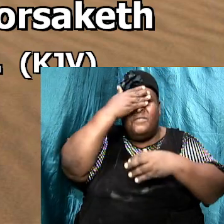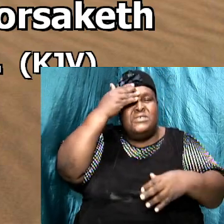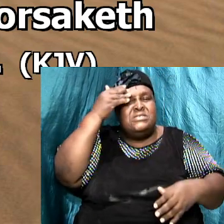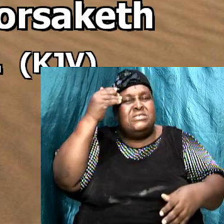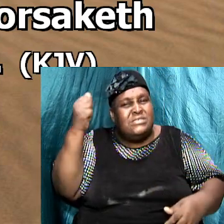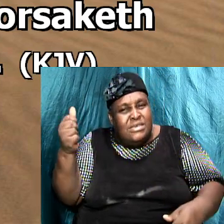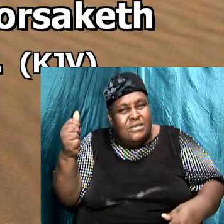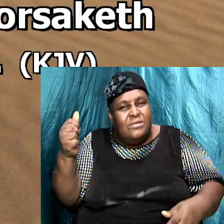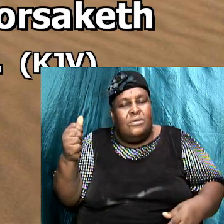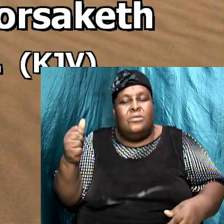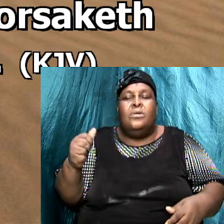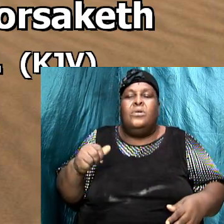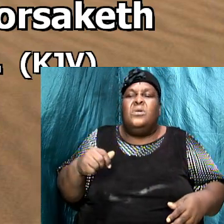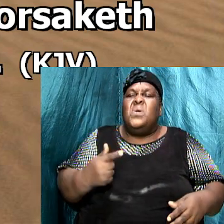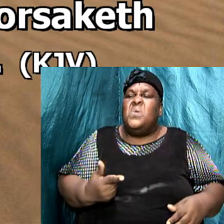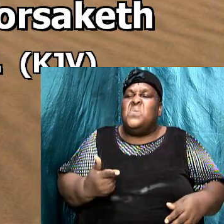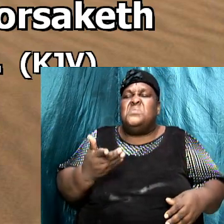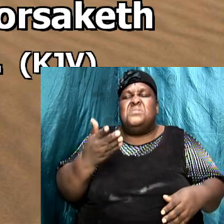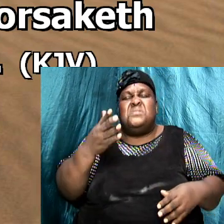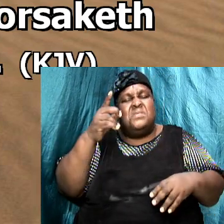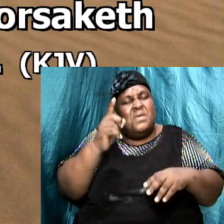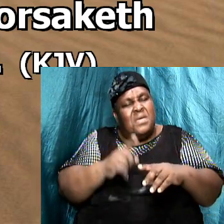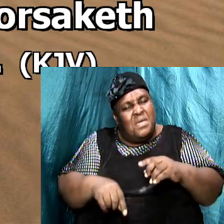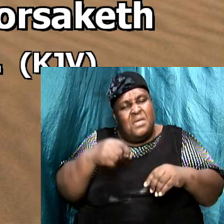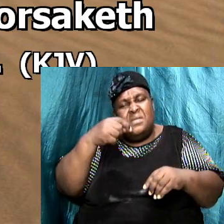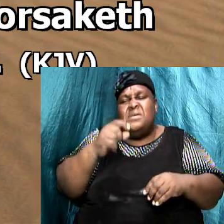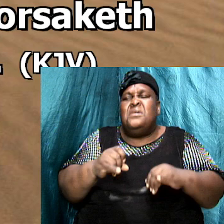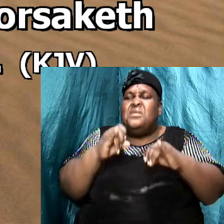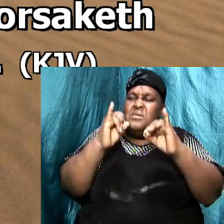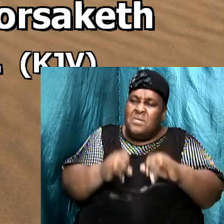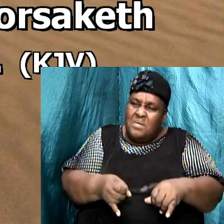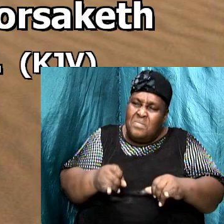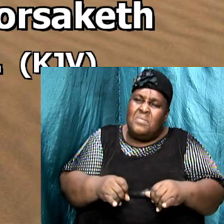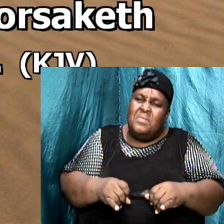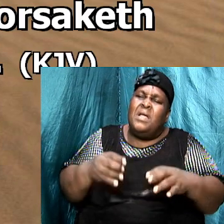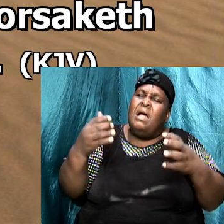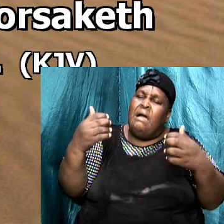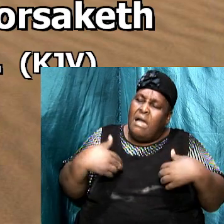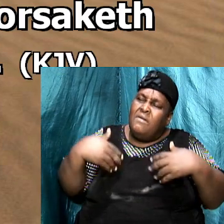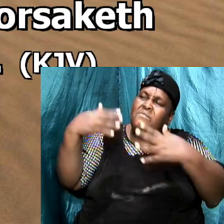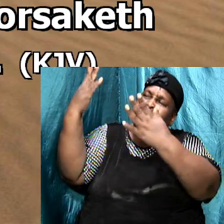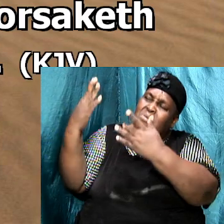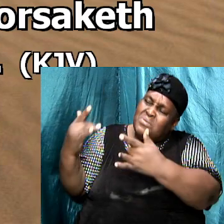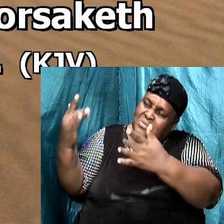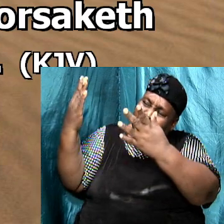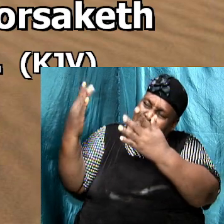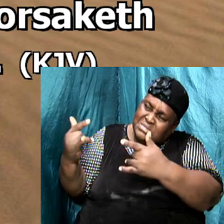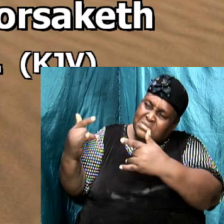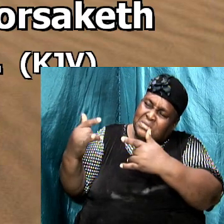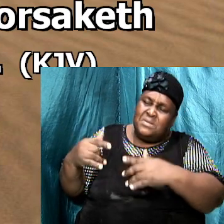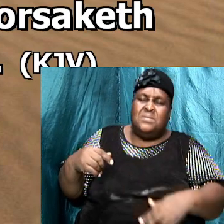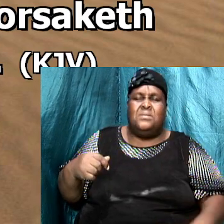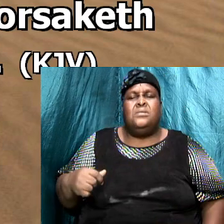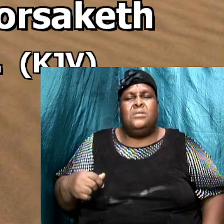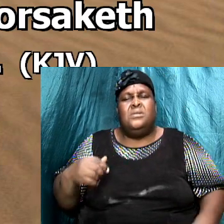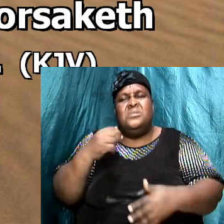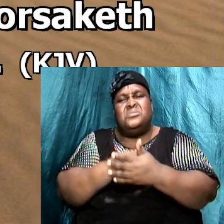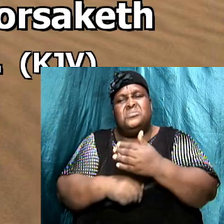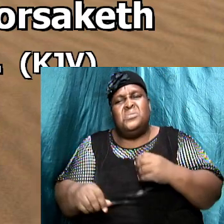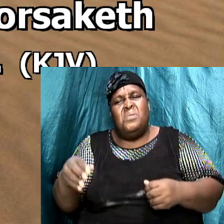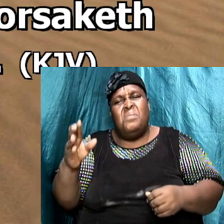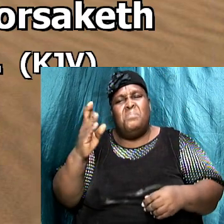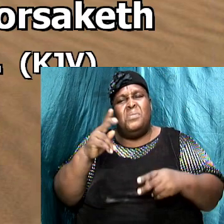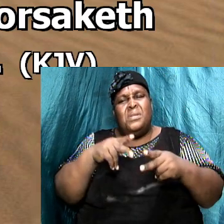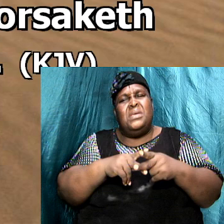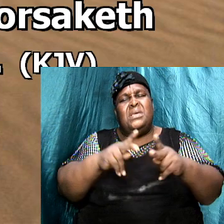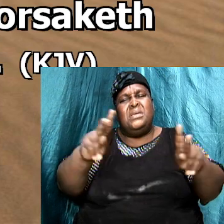And it's only then that the individual will have mercy. I am saying to us, because a lot of people, you know, they go to some place, some building